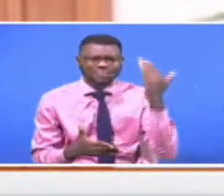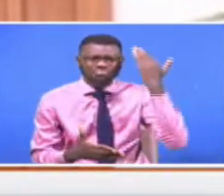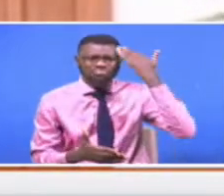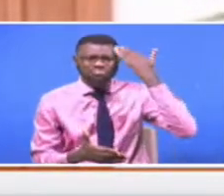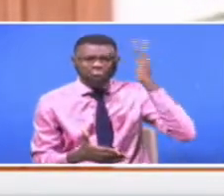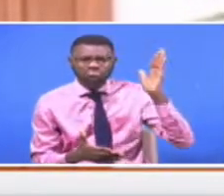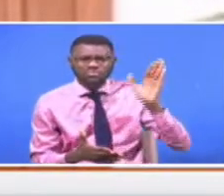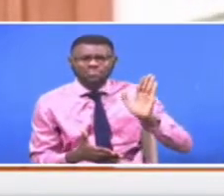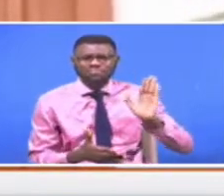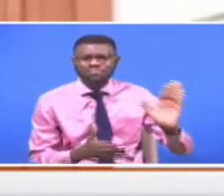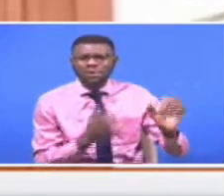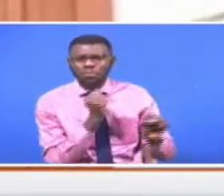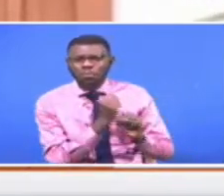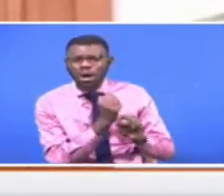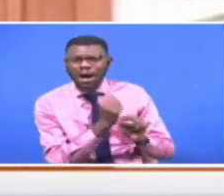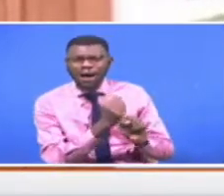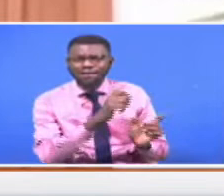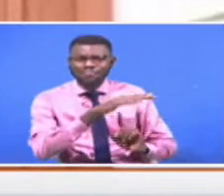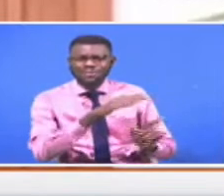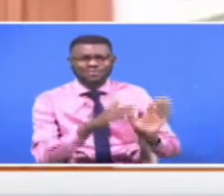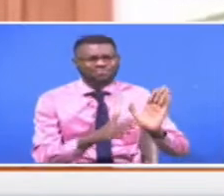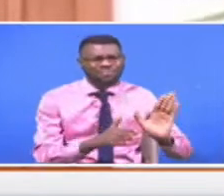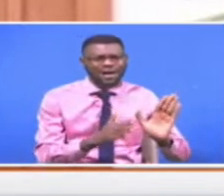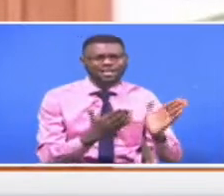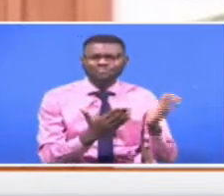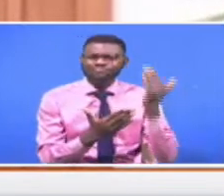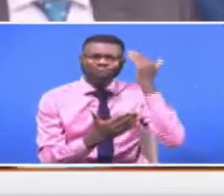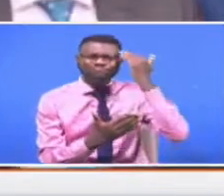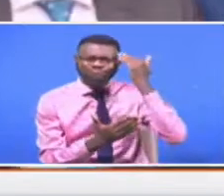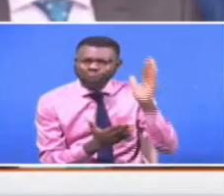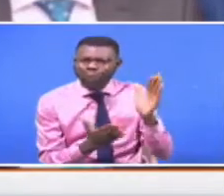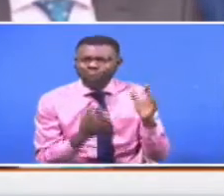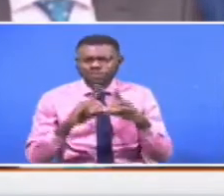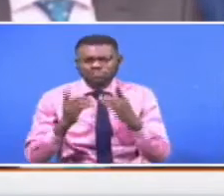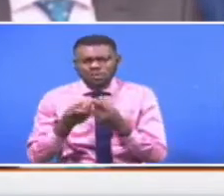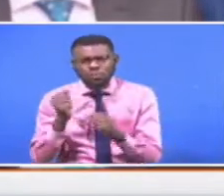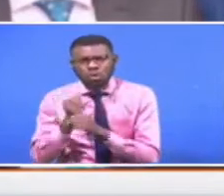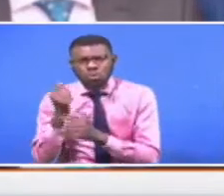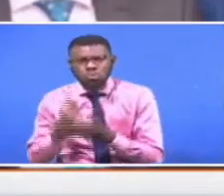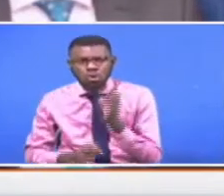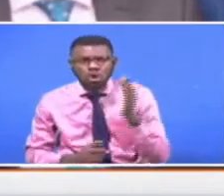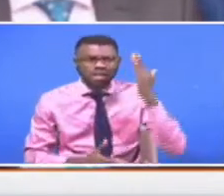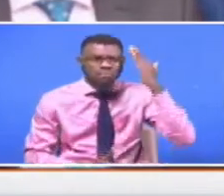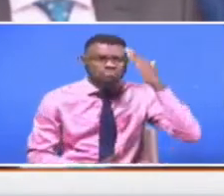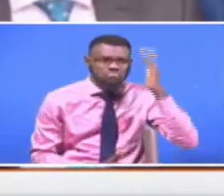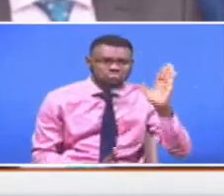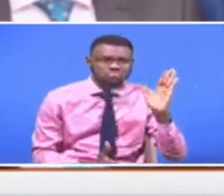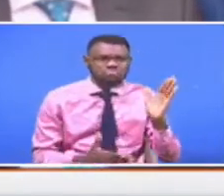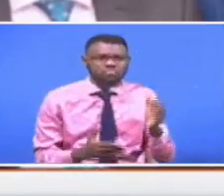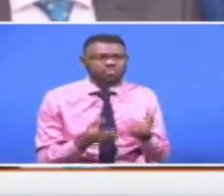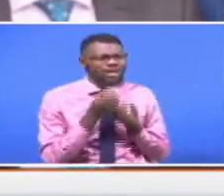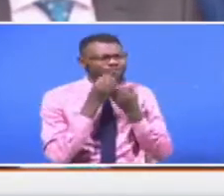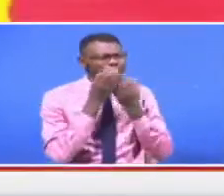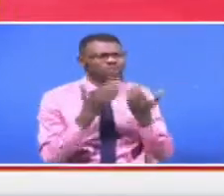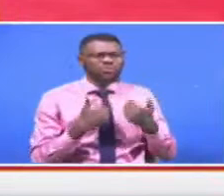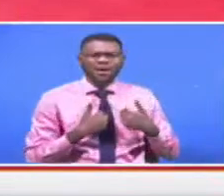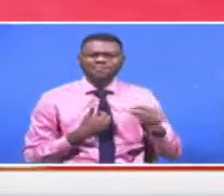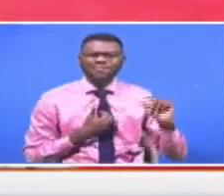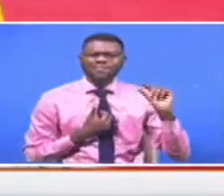what is going on in your ministries or departments. You have very scanty